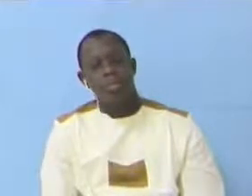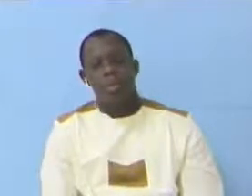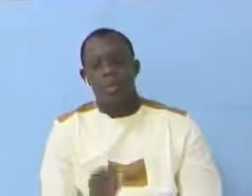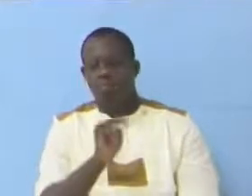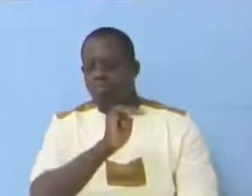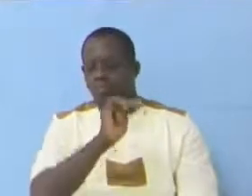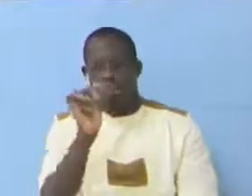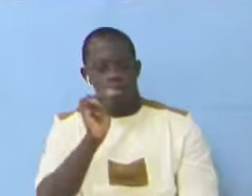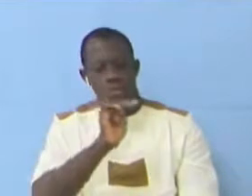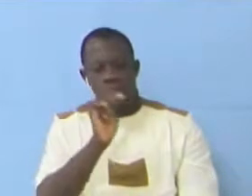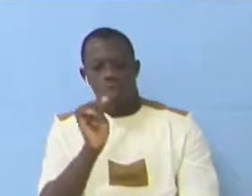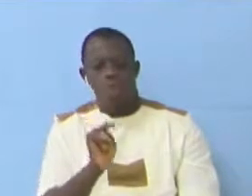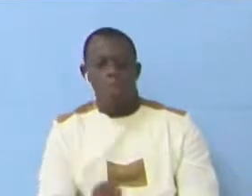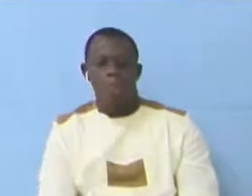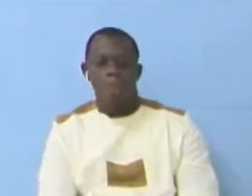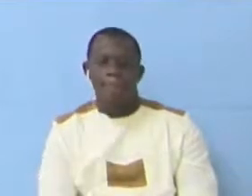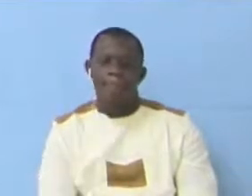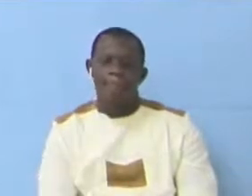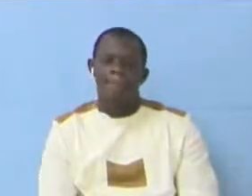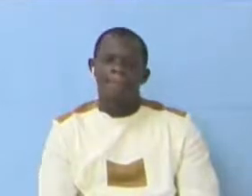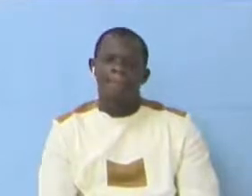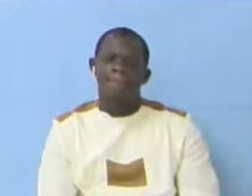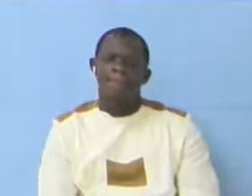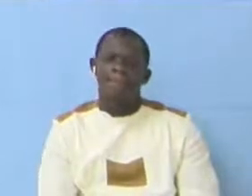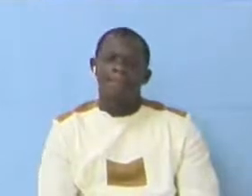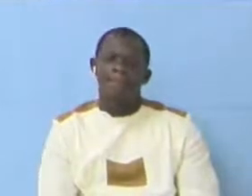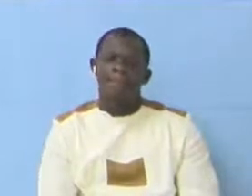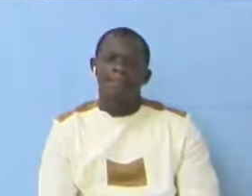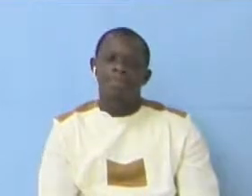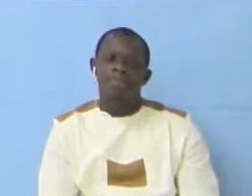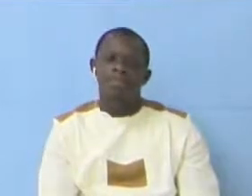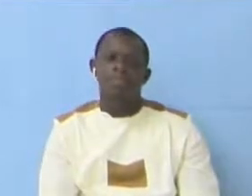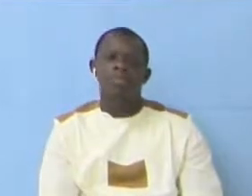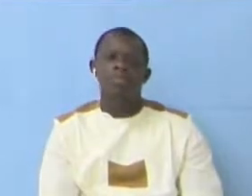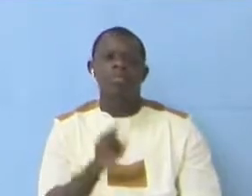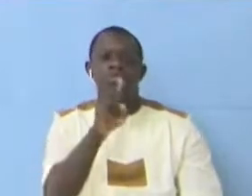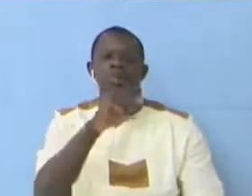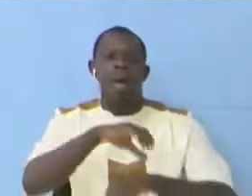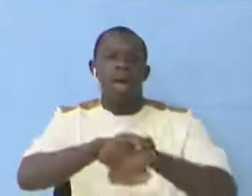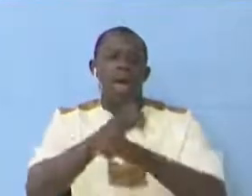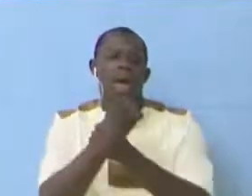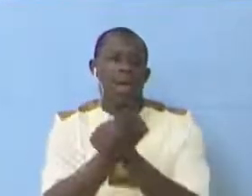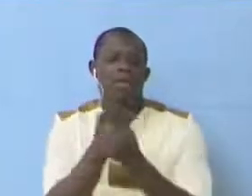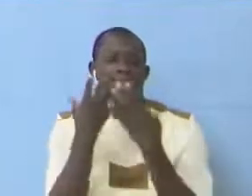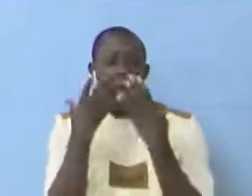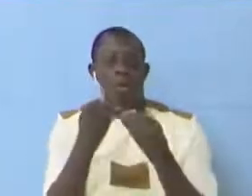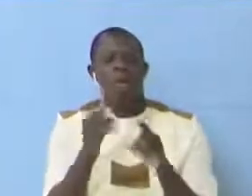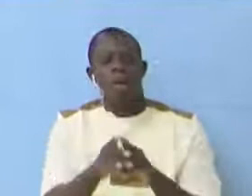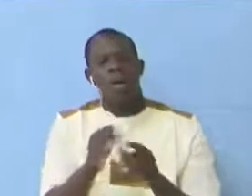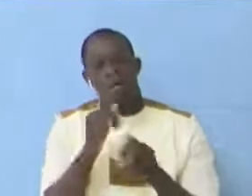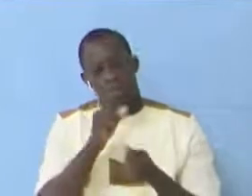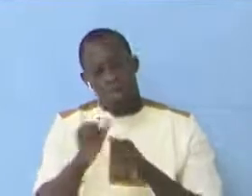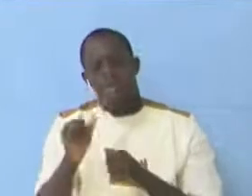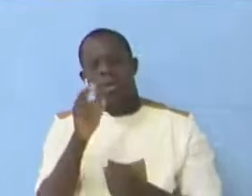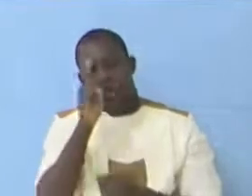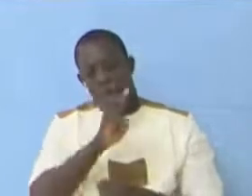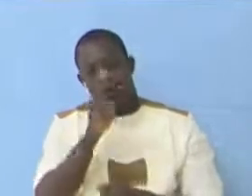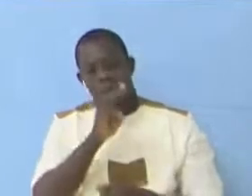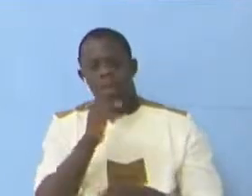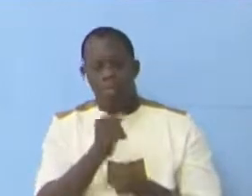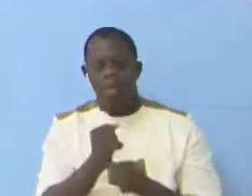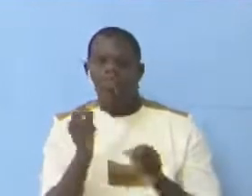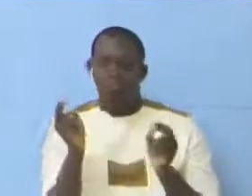No. Did it? So how were you arrested? And let's try to condense this.